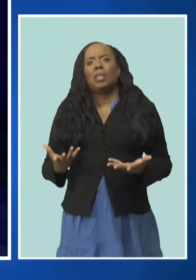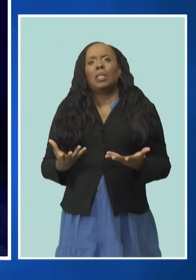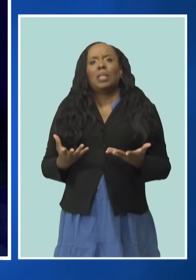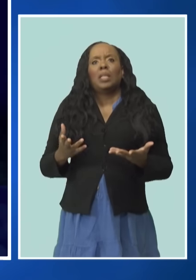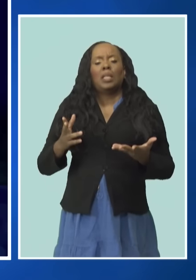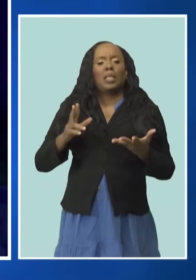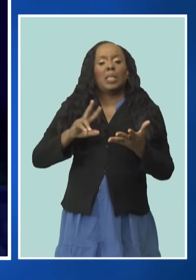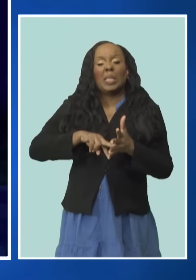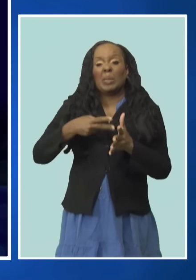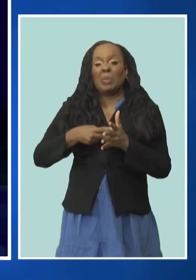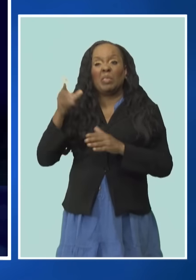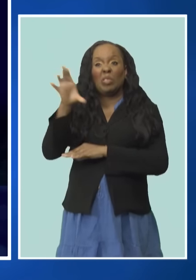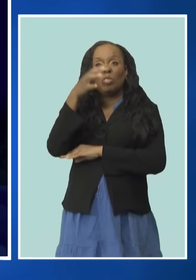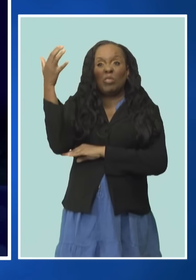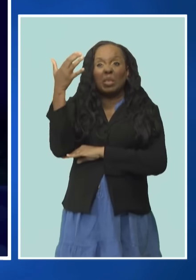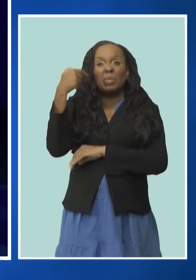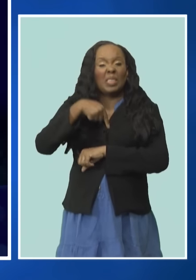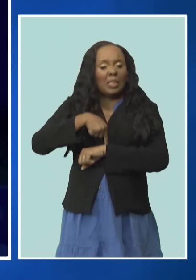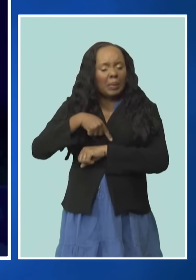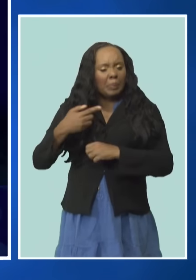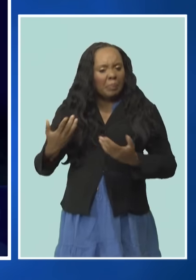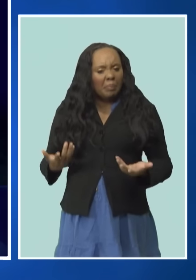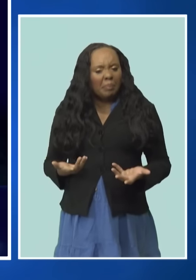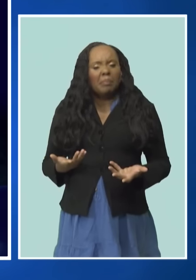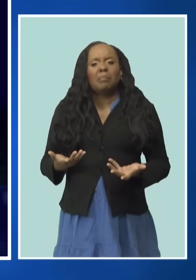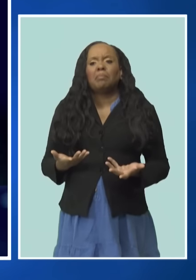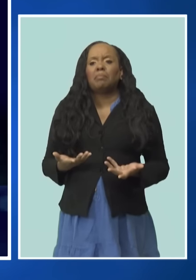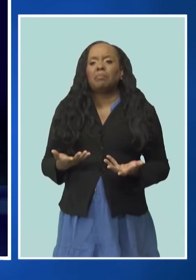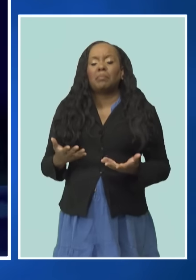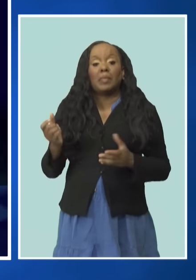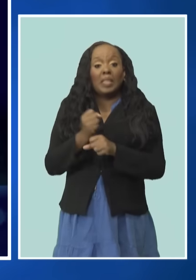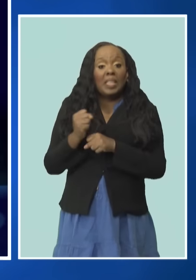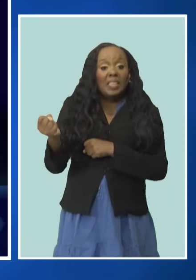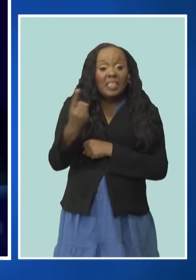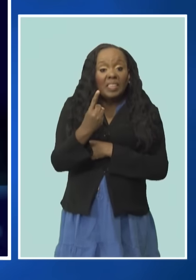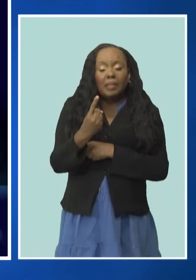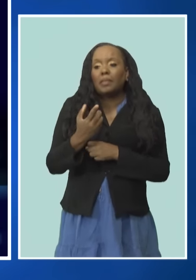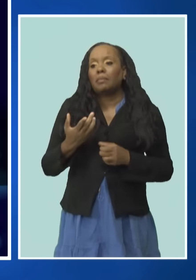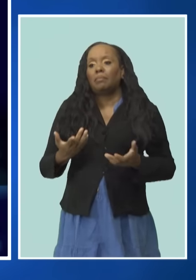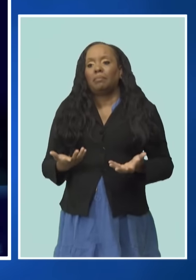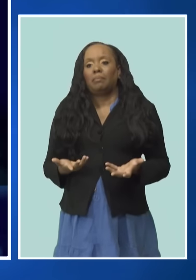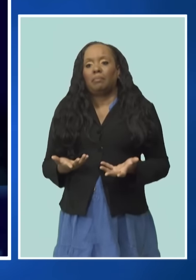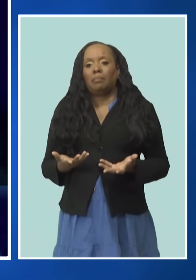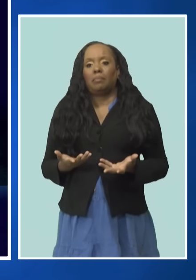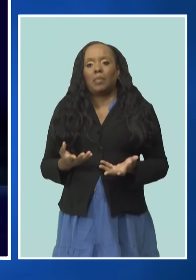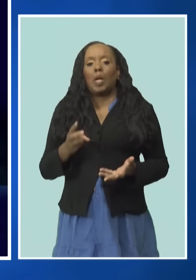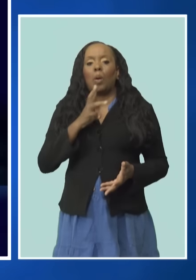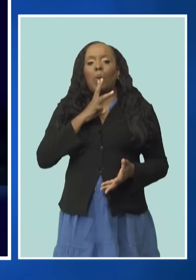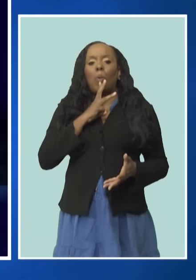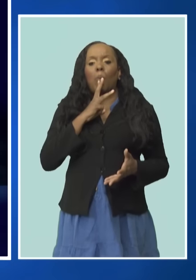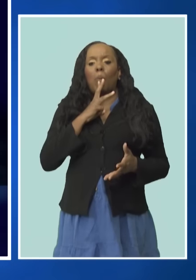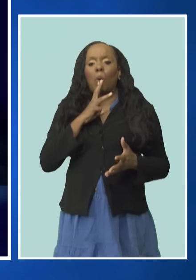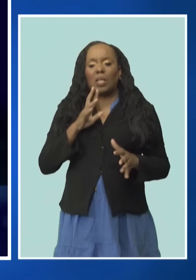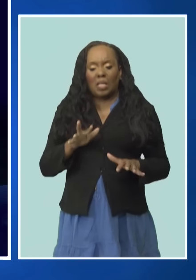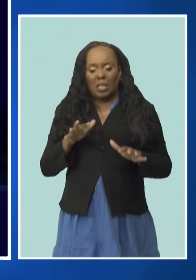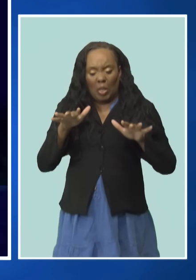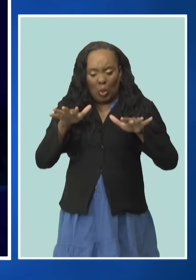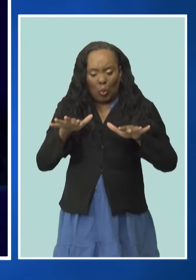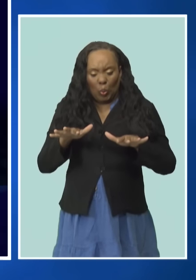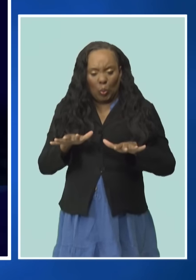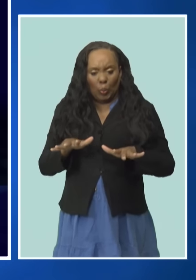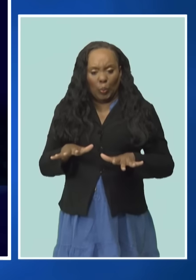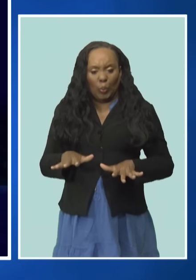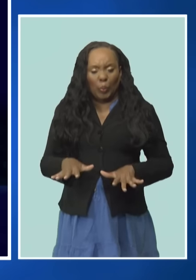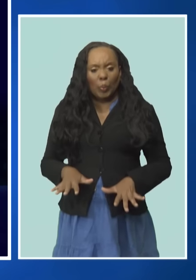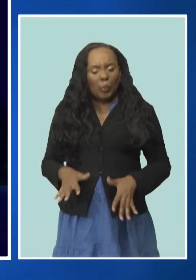there could be consequences, say, going into next year in terms of the water levels in the reservoir. So that's the only